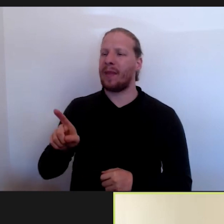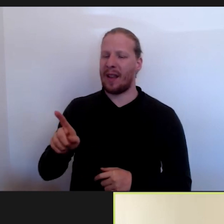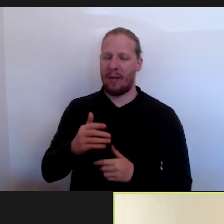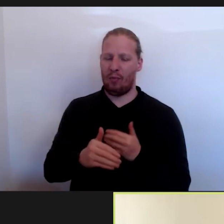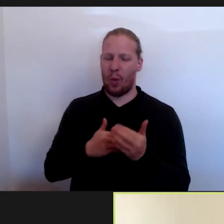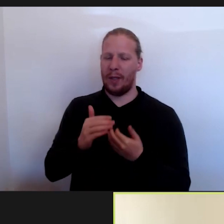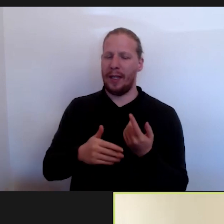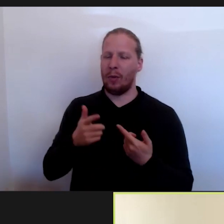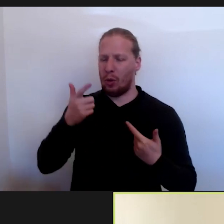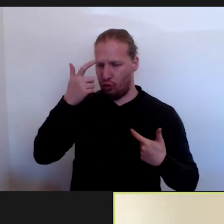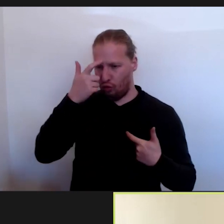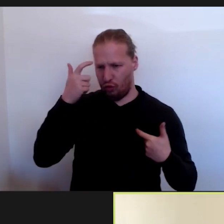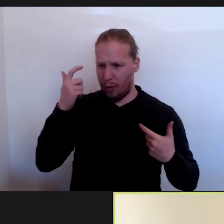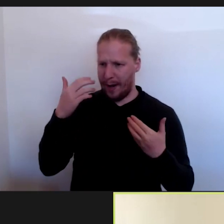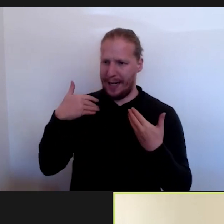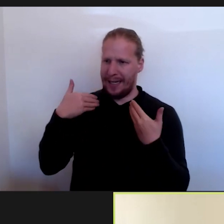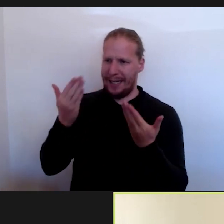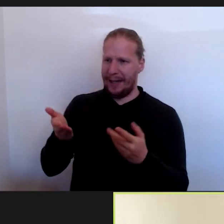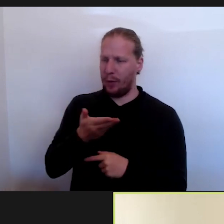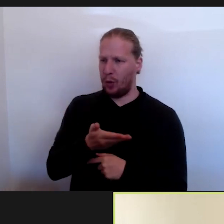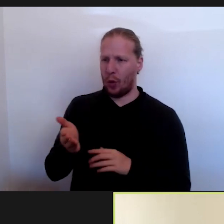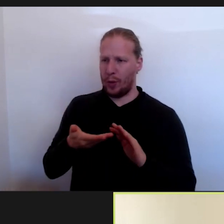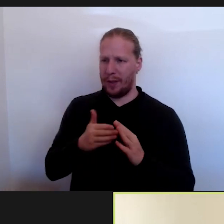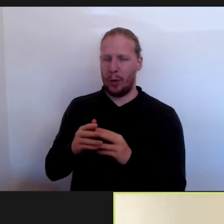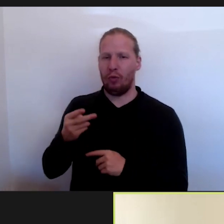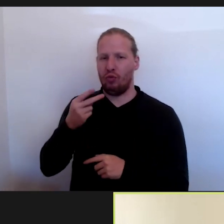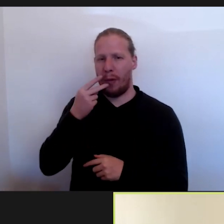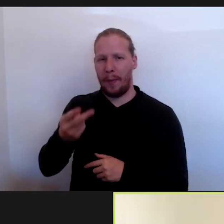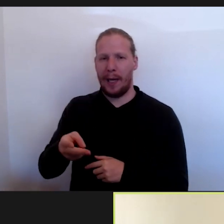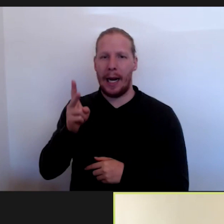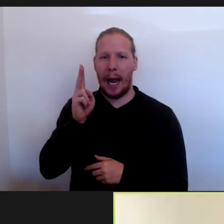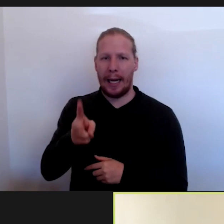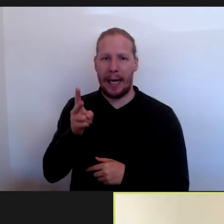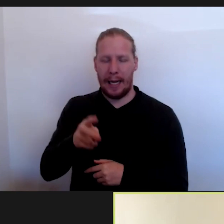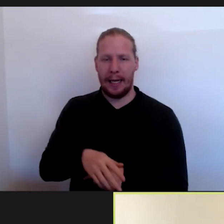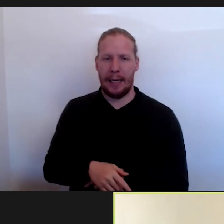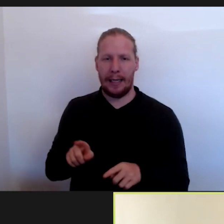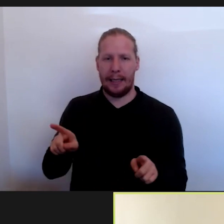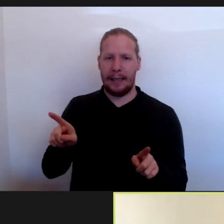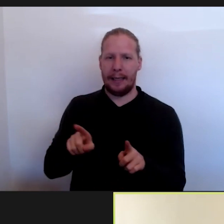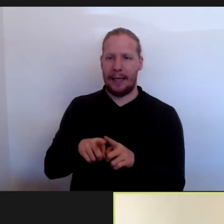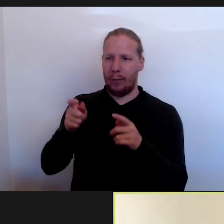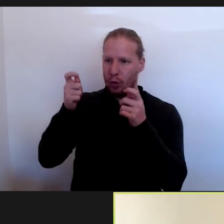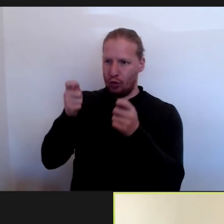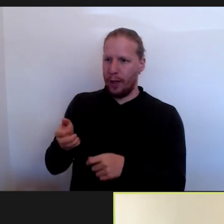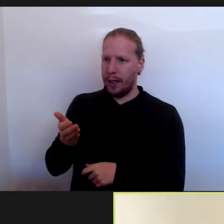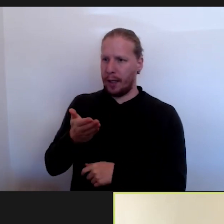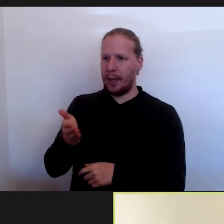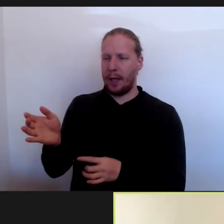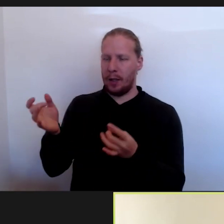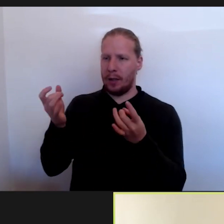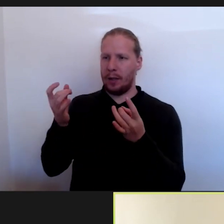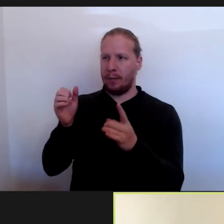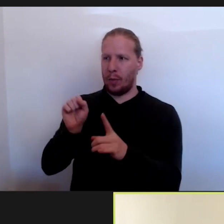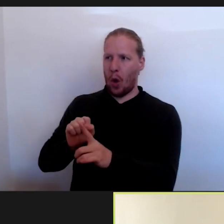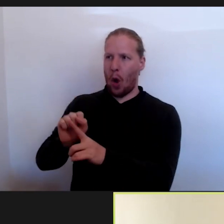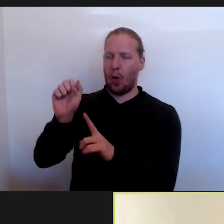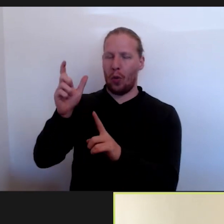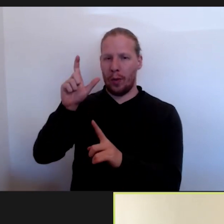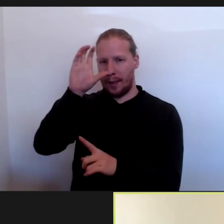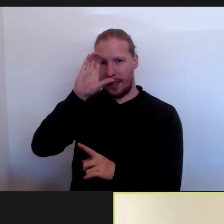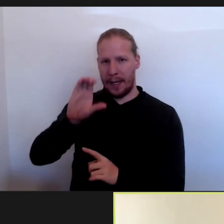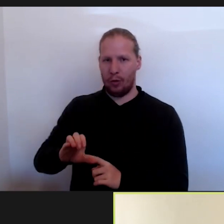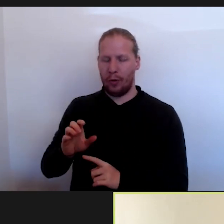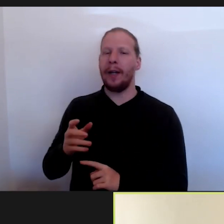refugee communities. Again, you are doing the same thing that they have been through in their country, in different phases of their life, and then again